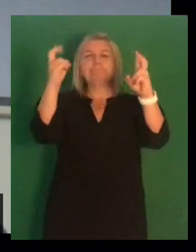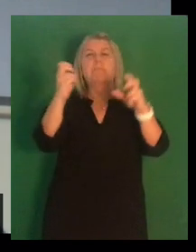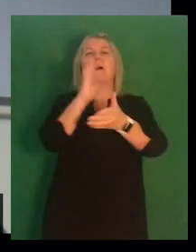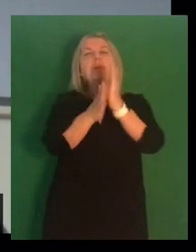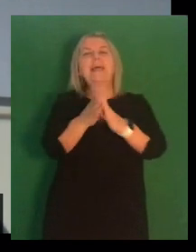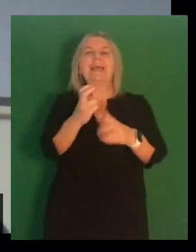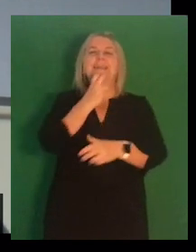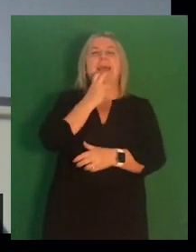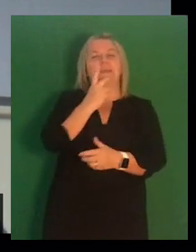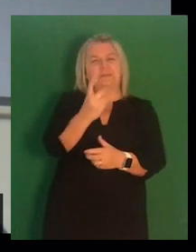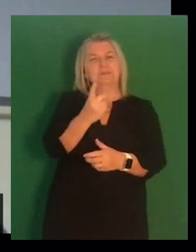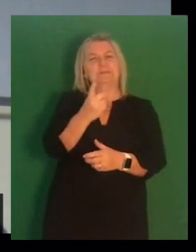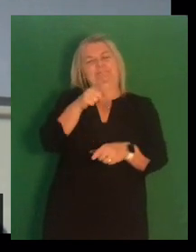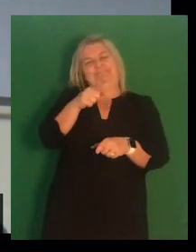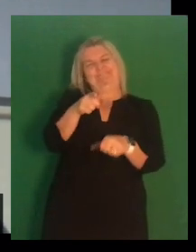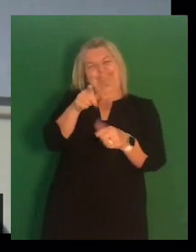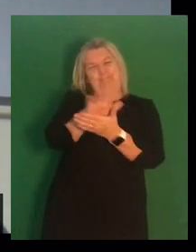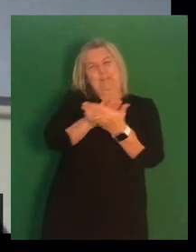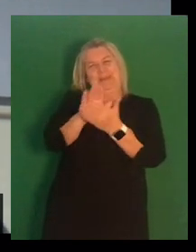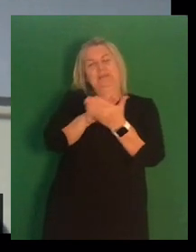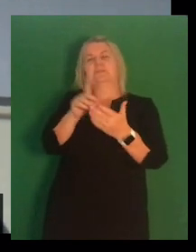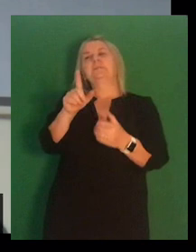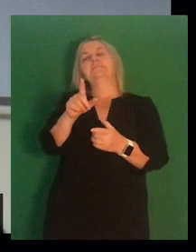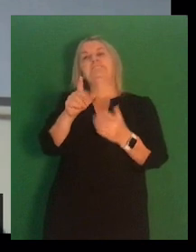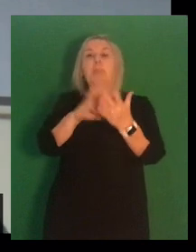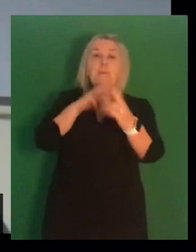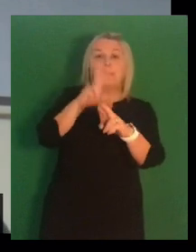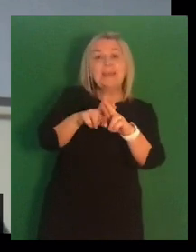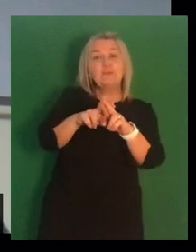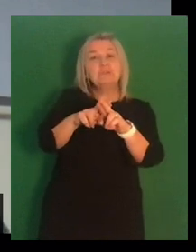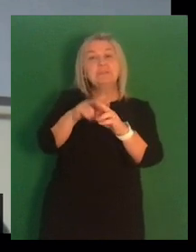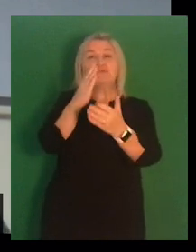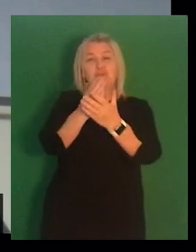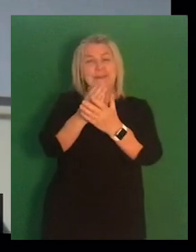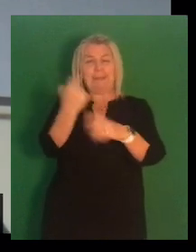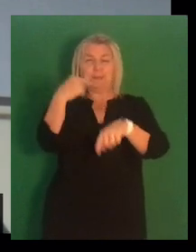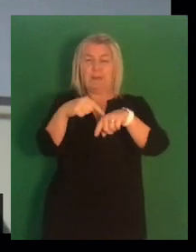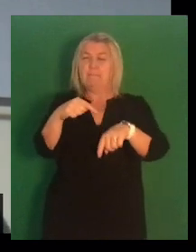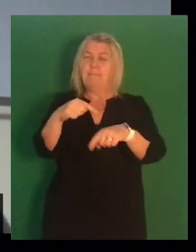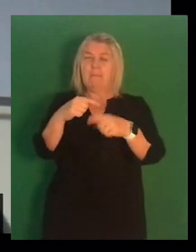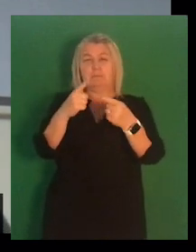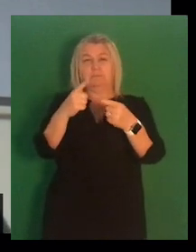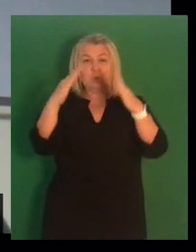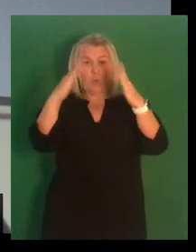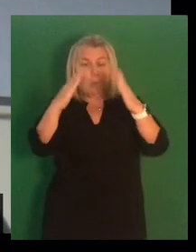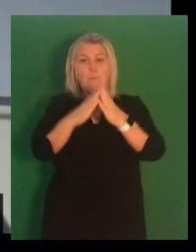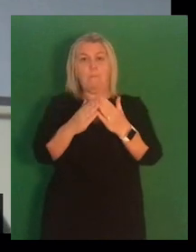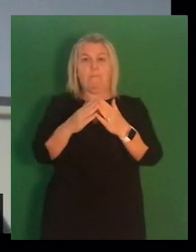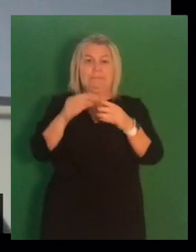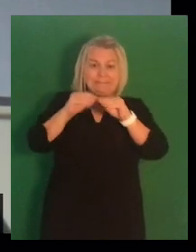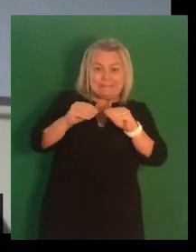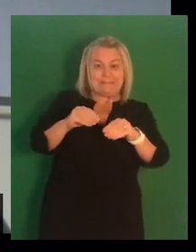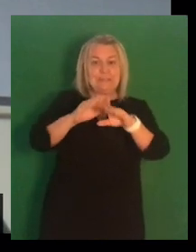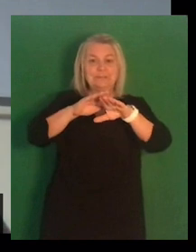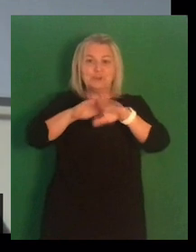about trying to support the parents who were homeschooling. We felt a real kind of public service responsibility